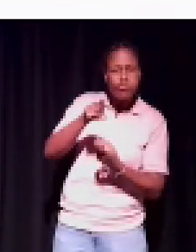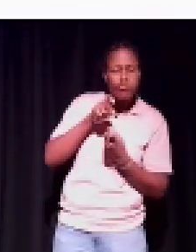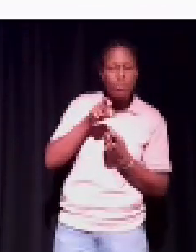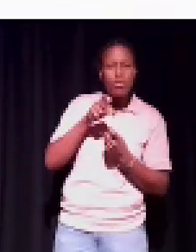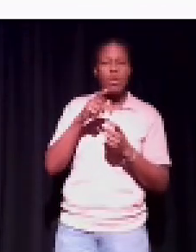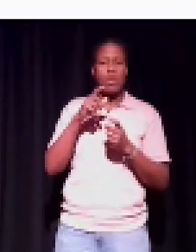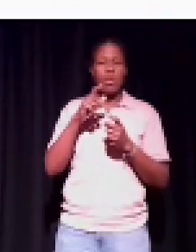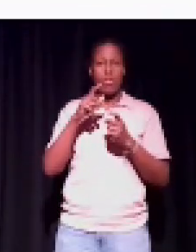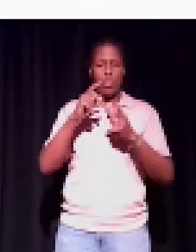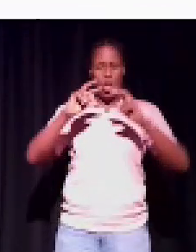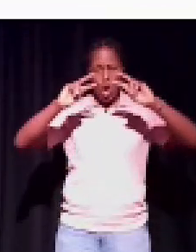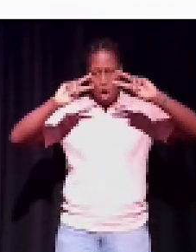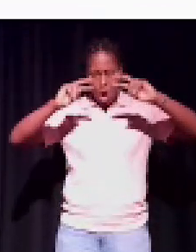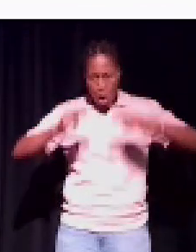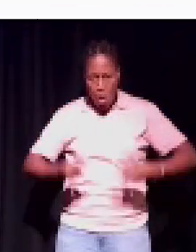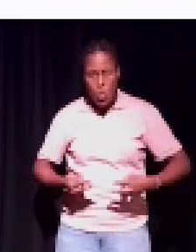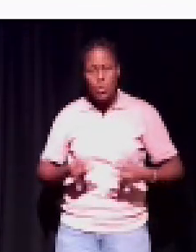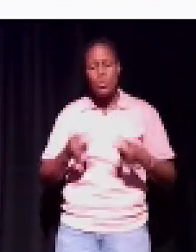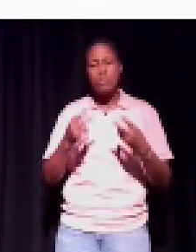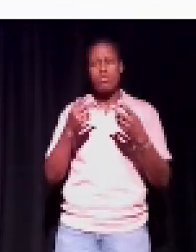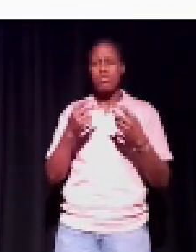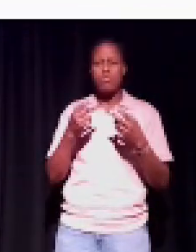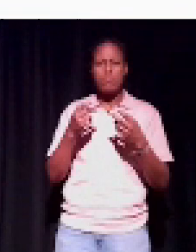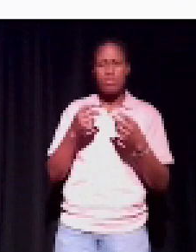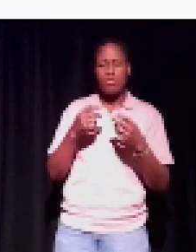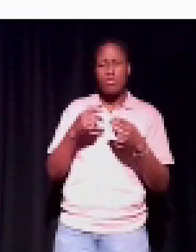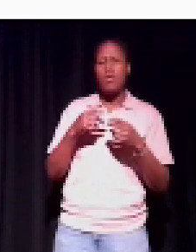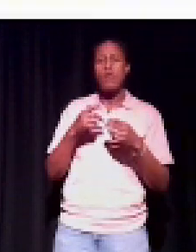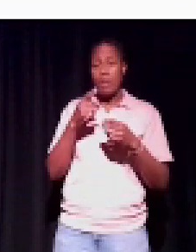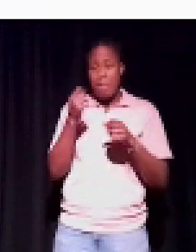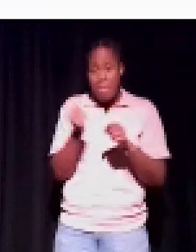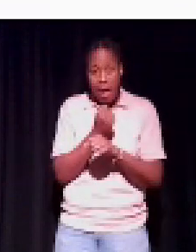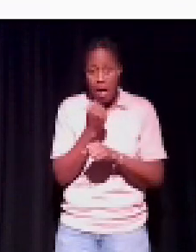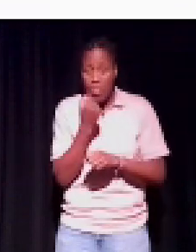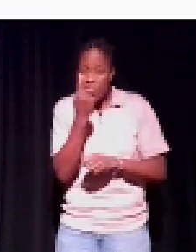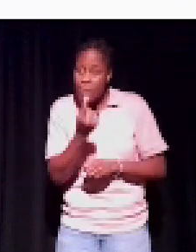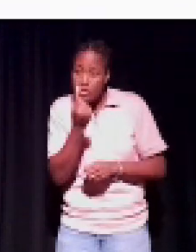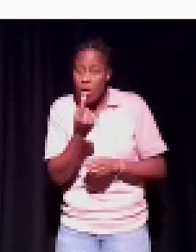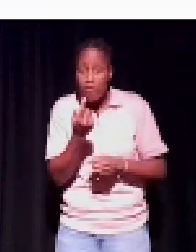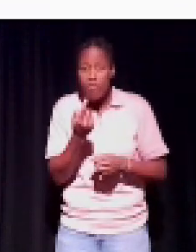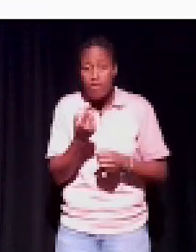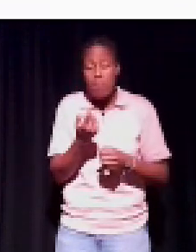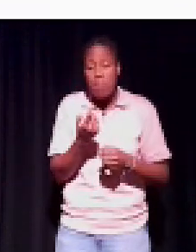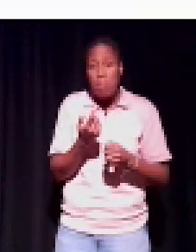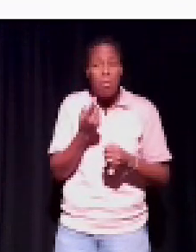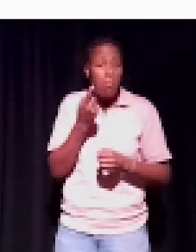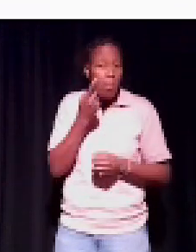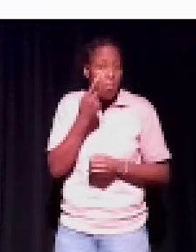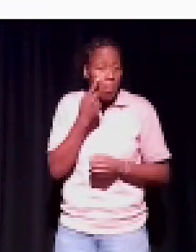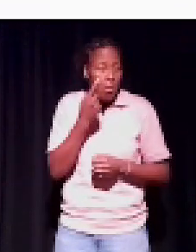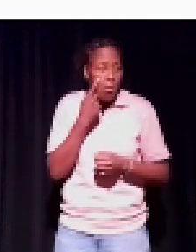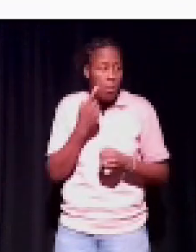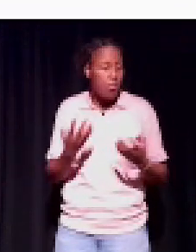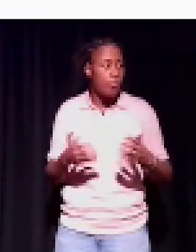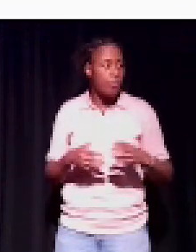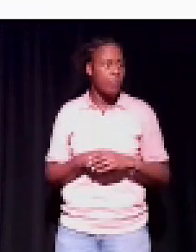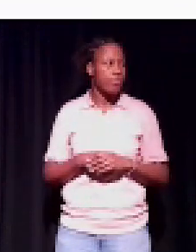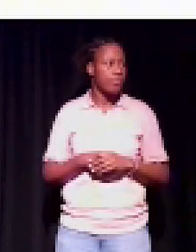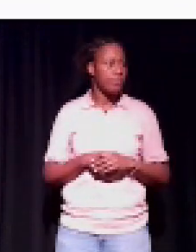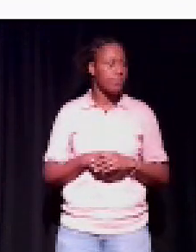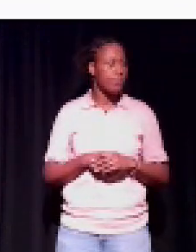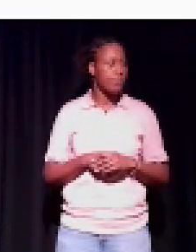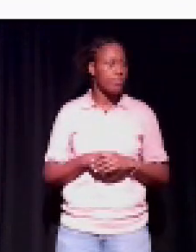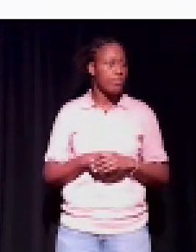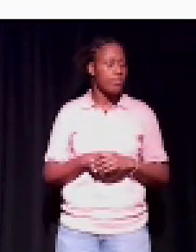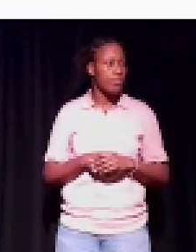I want everyone to be able to make this themselves if they're inclined to. More than that, I want people to